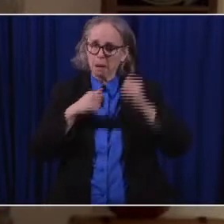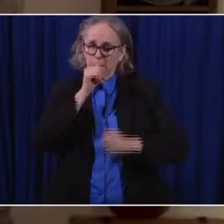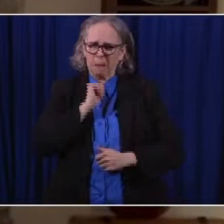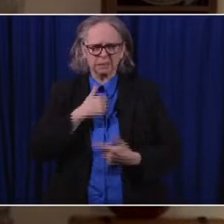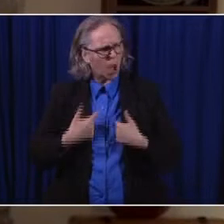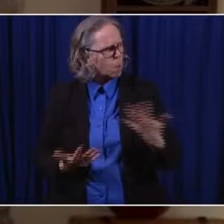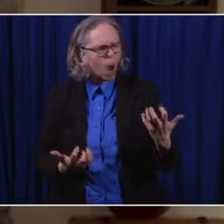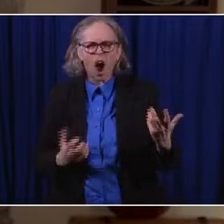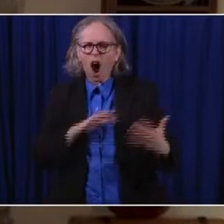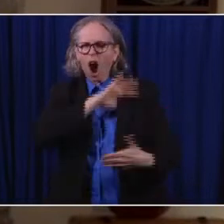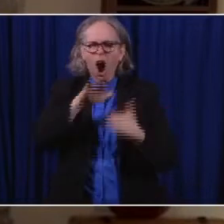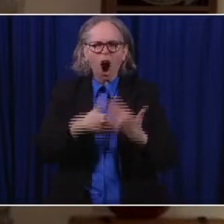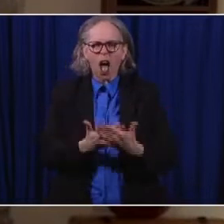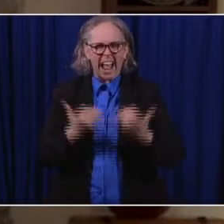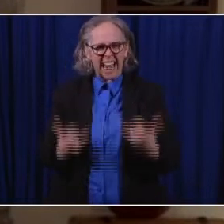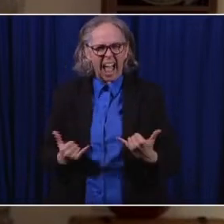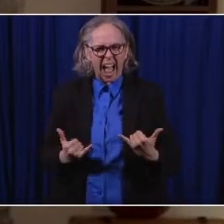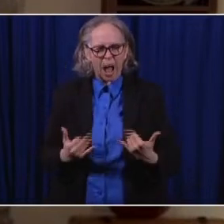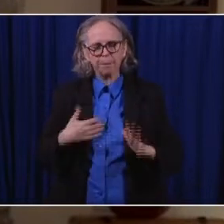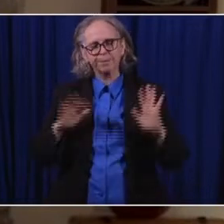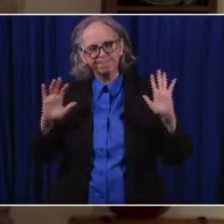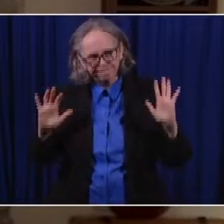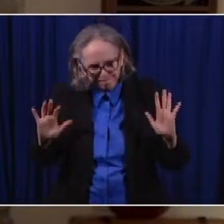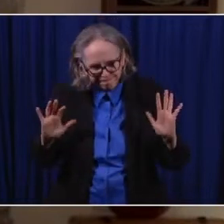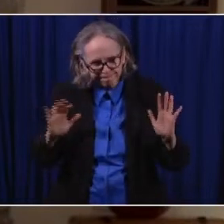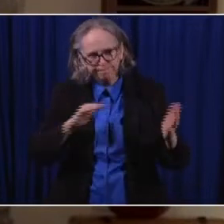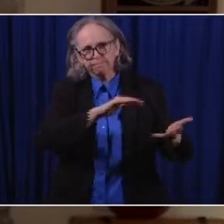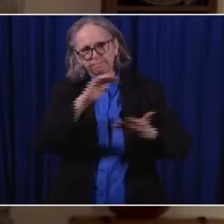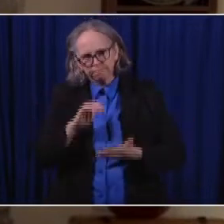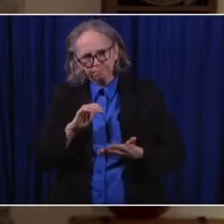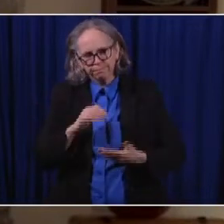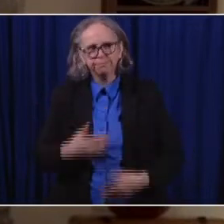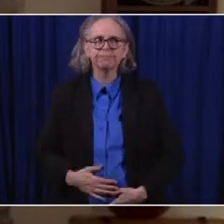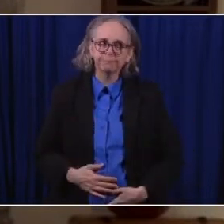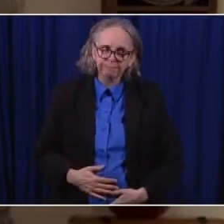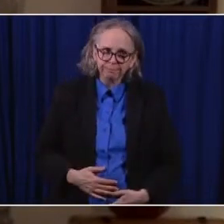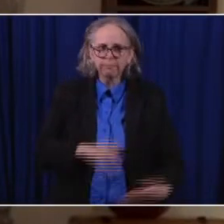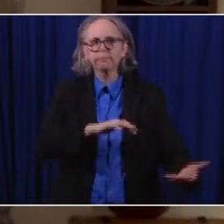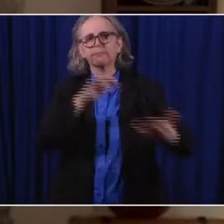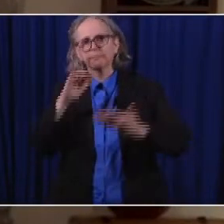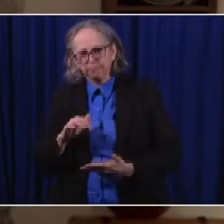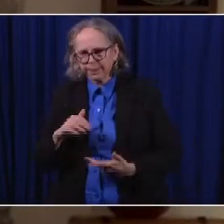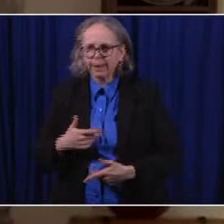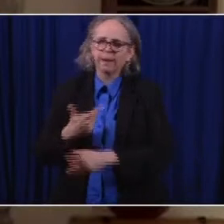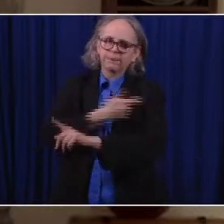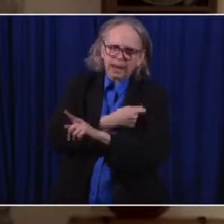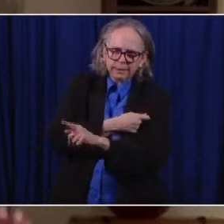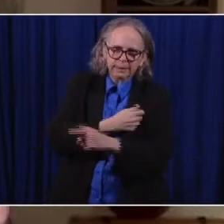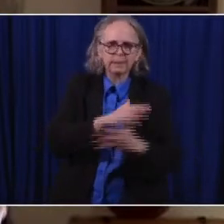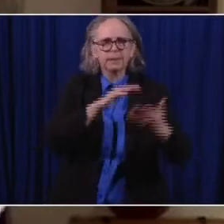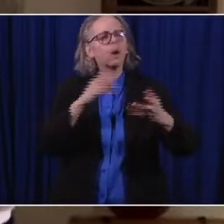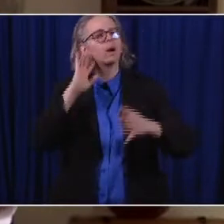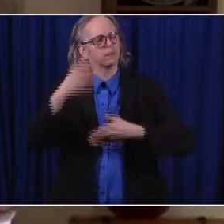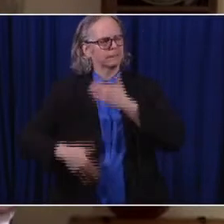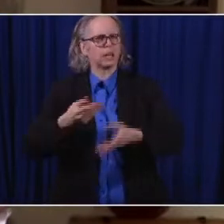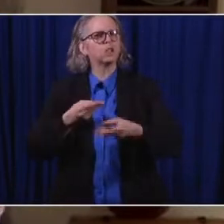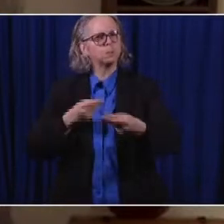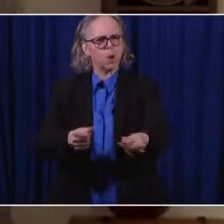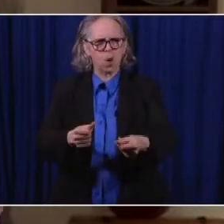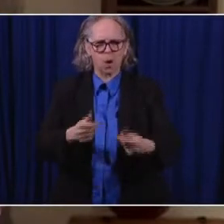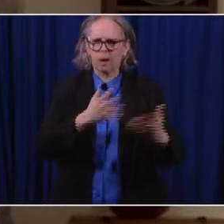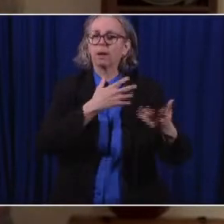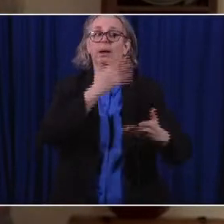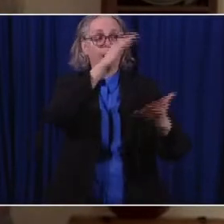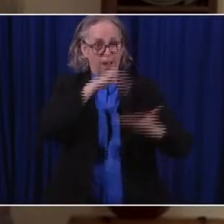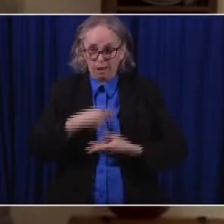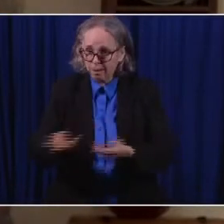but our job, we believe, is to do everything we can to keep this process moving. So, on the one hand, you got